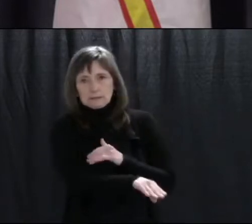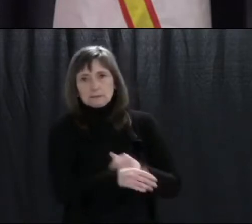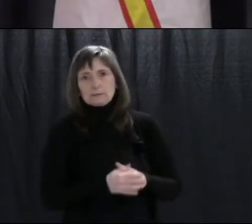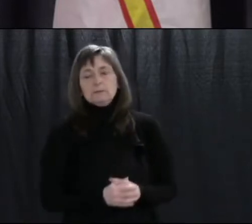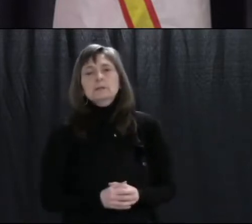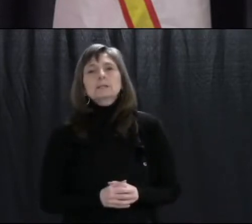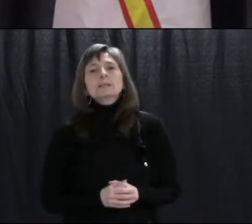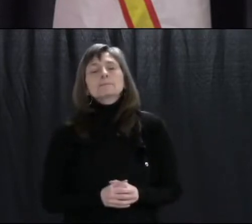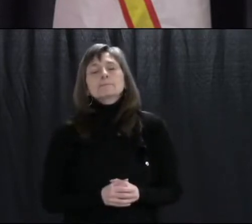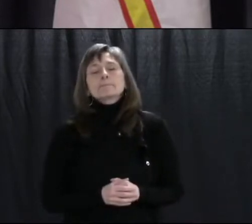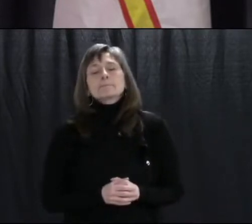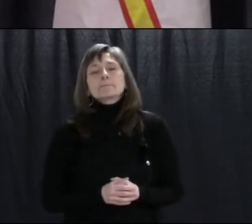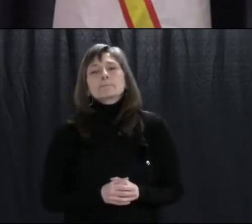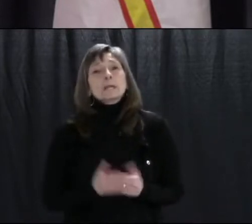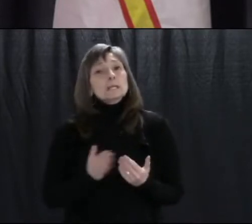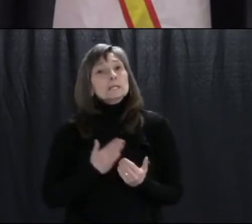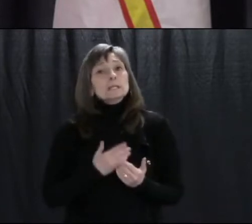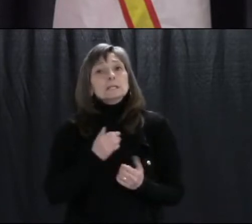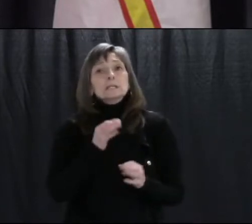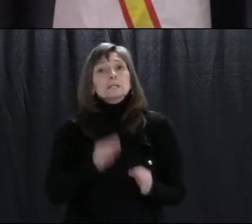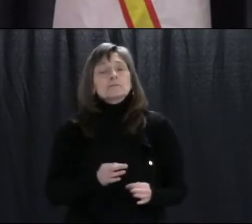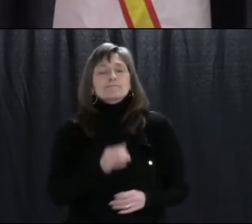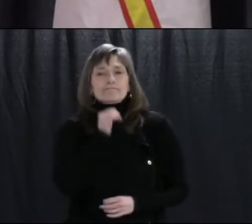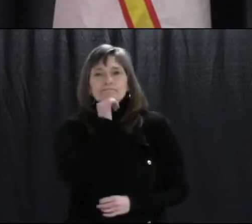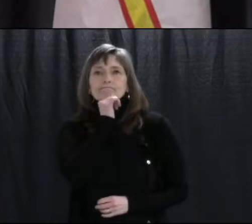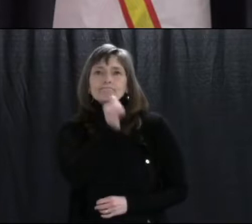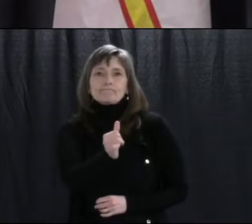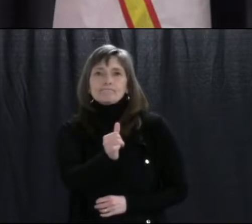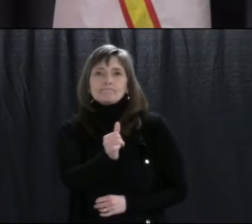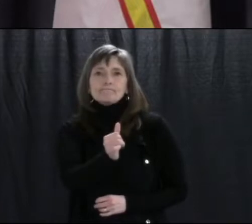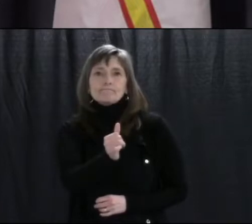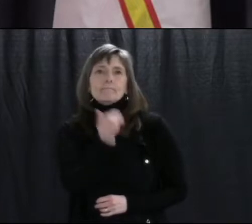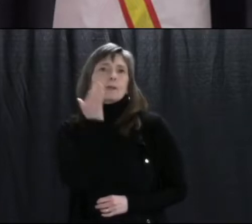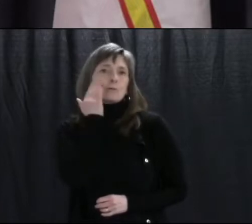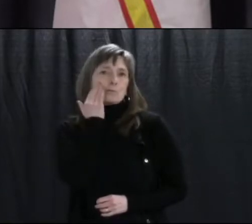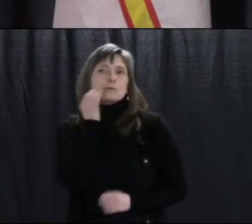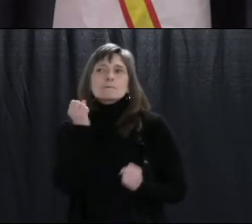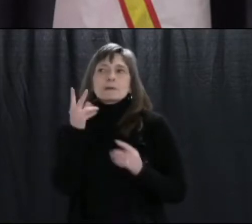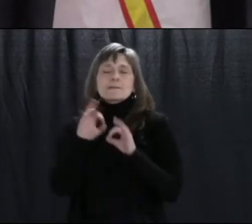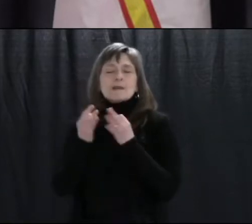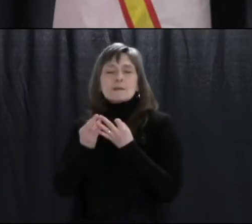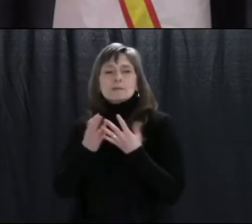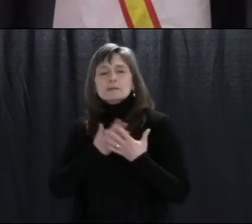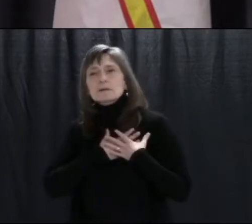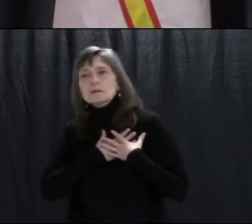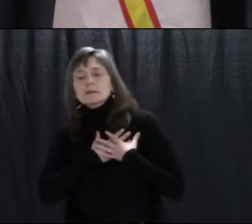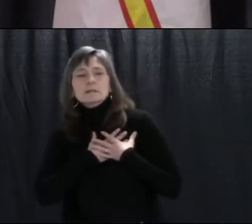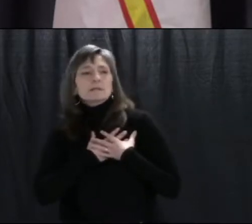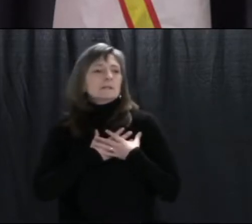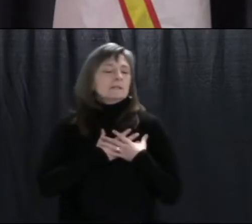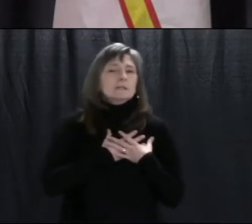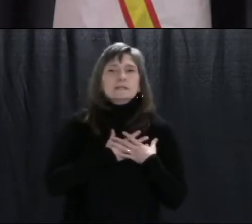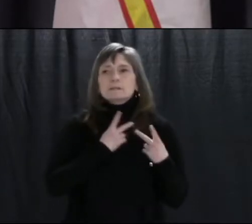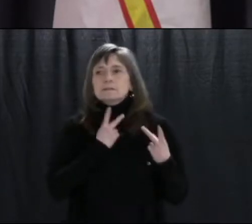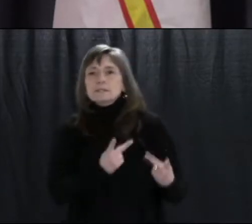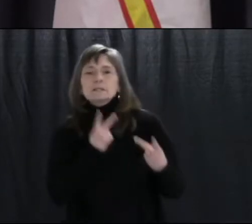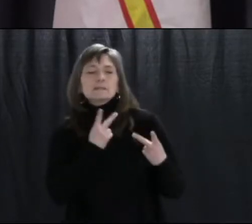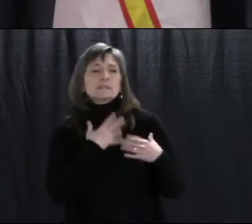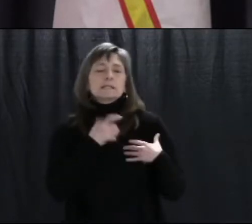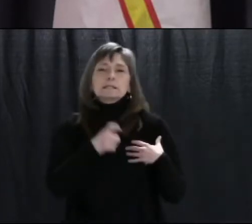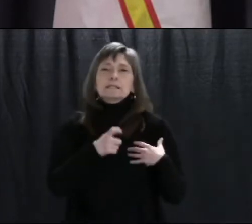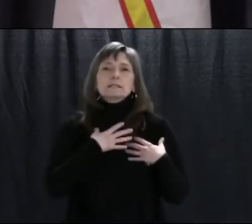These, as I said, are difficult decisions, as we all know that this is an emotional time for many, but it is the right decision. It's